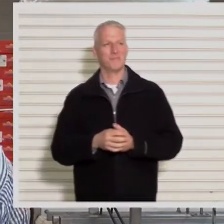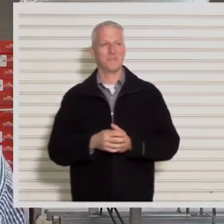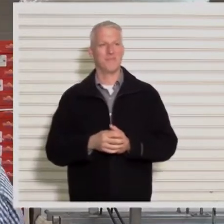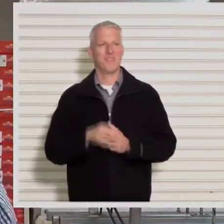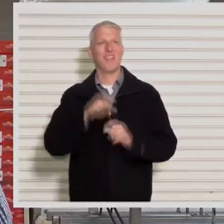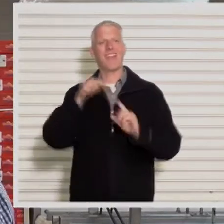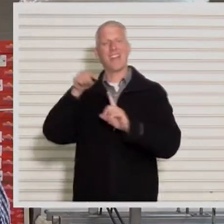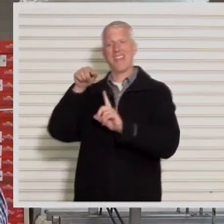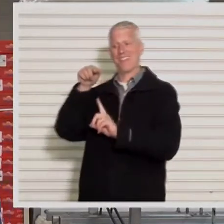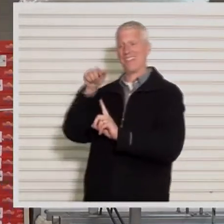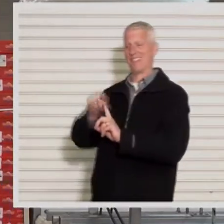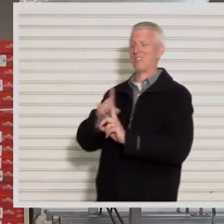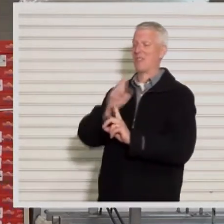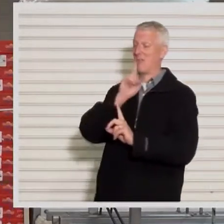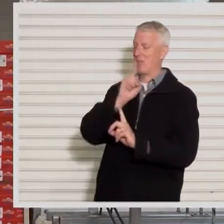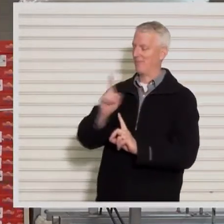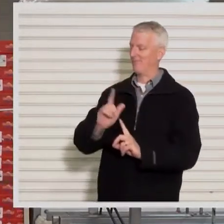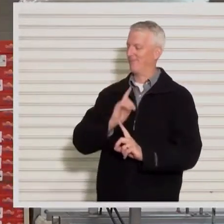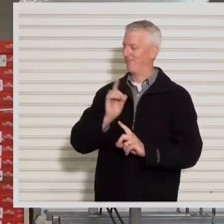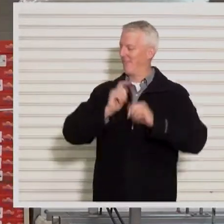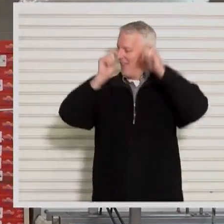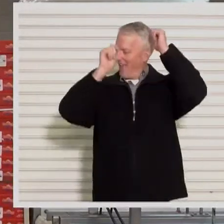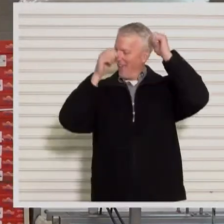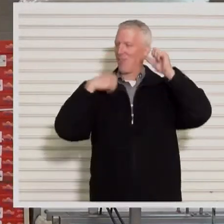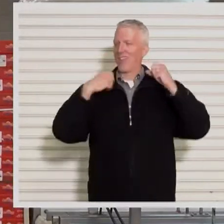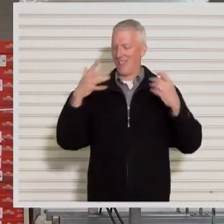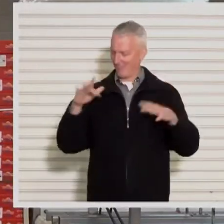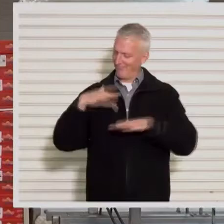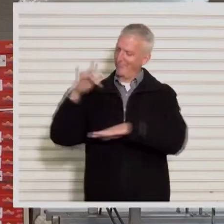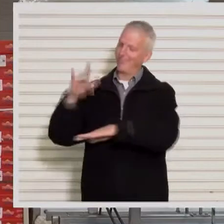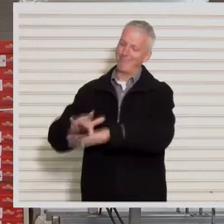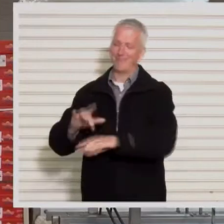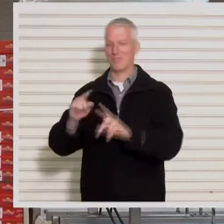This is a real and now you can say you've been to Coachella, by the way.